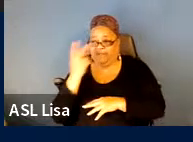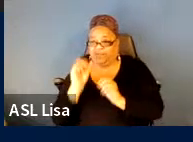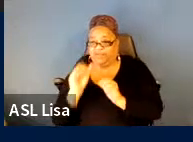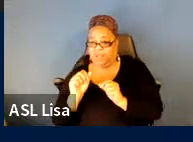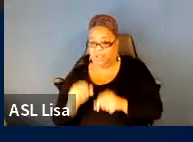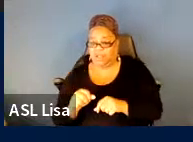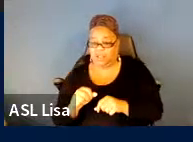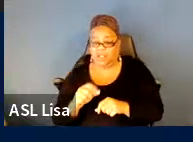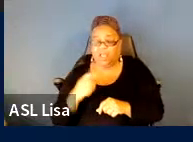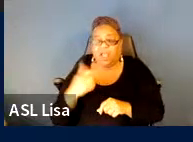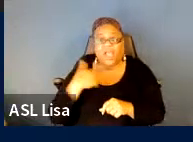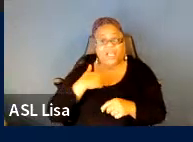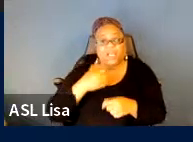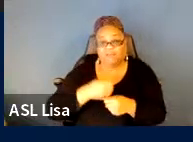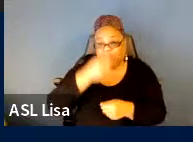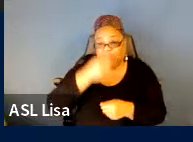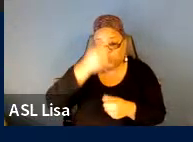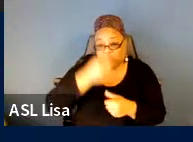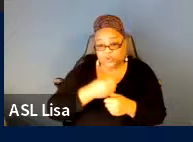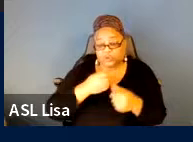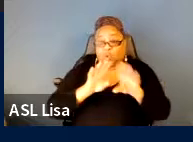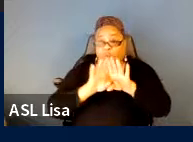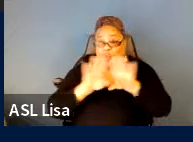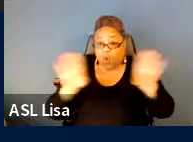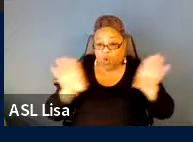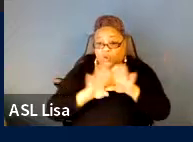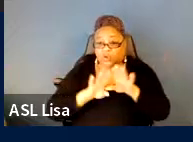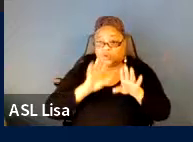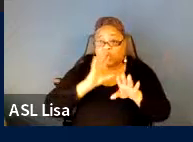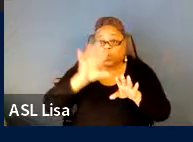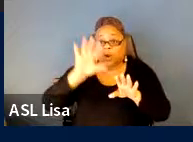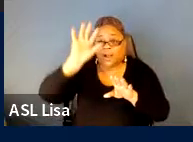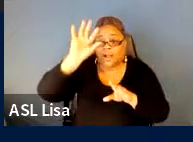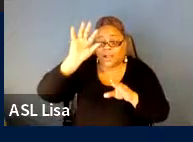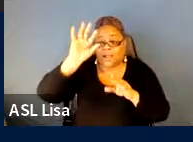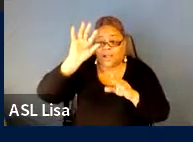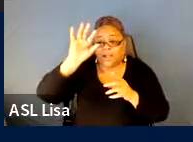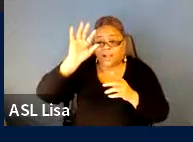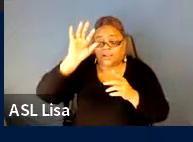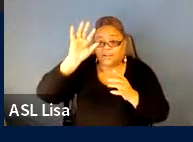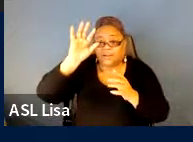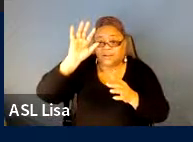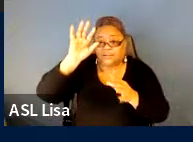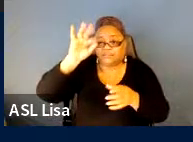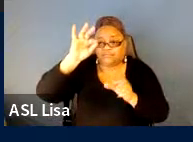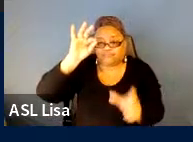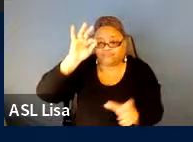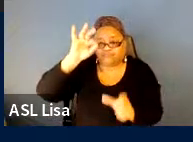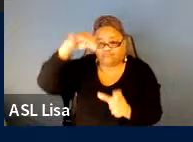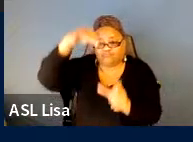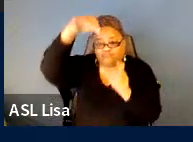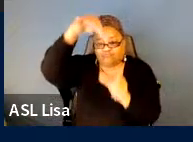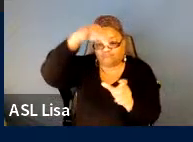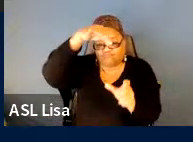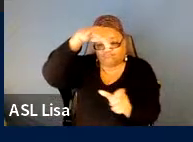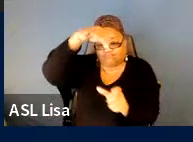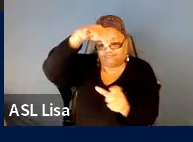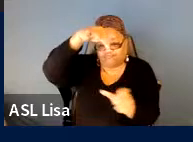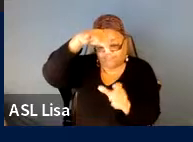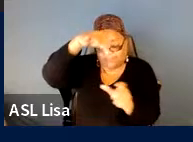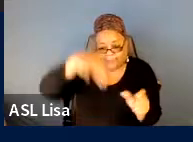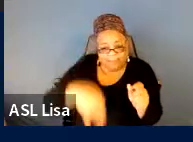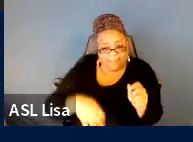or suspended from ceilings. Although the standards require parking spaces to be identified by the ISA, they do